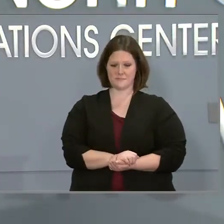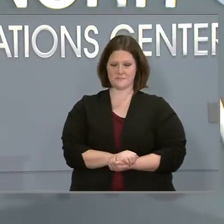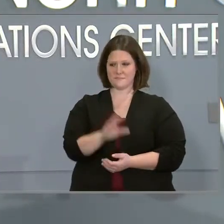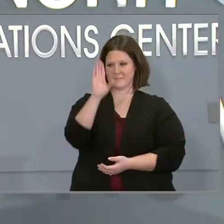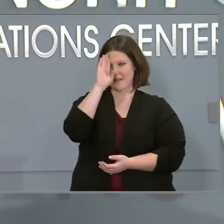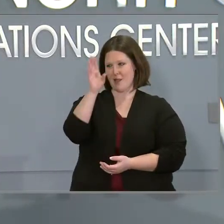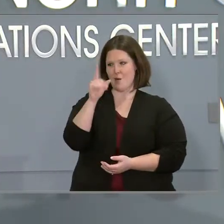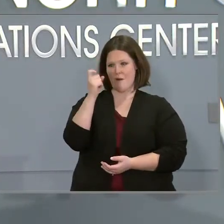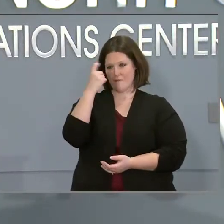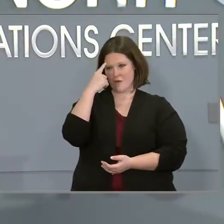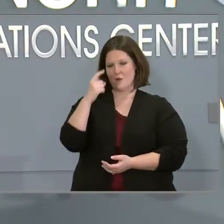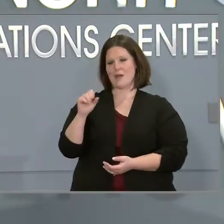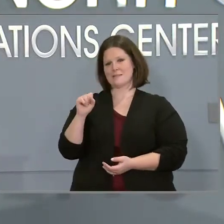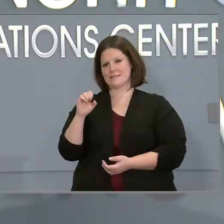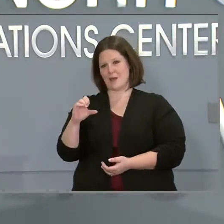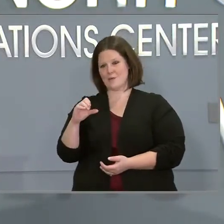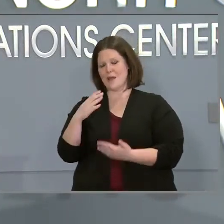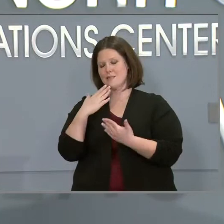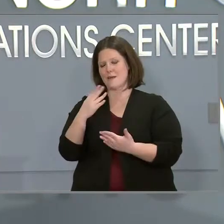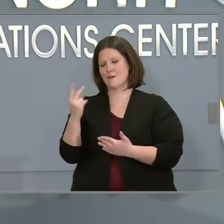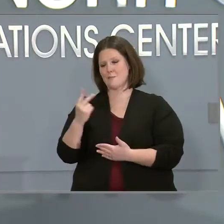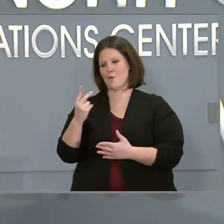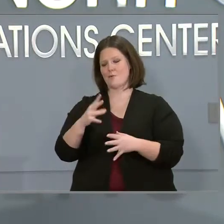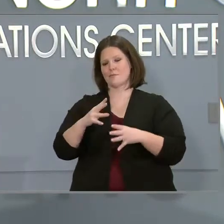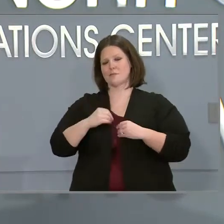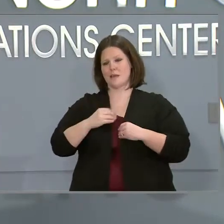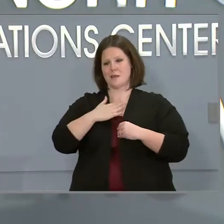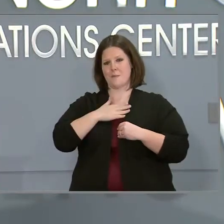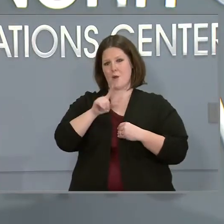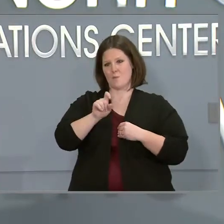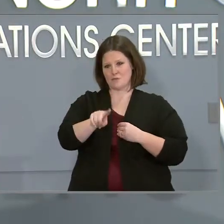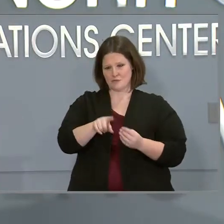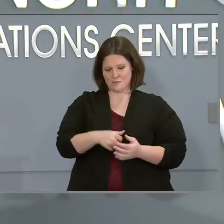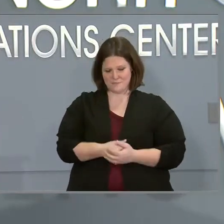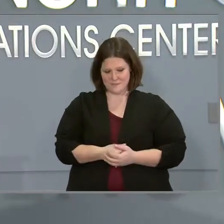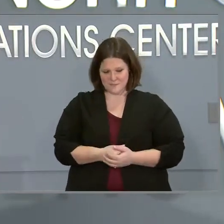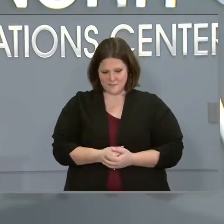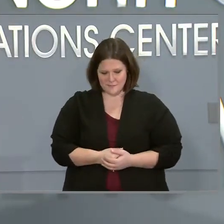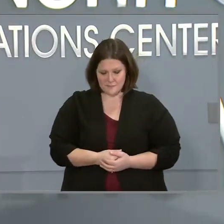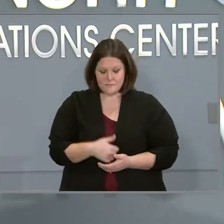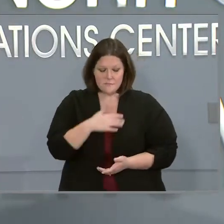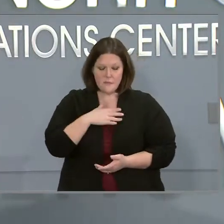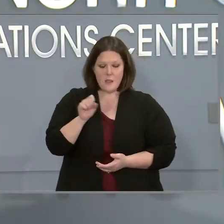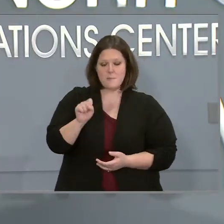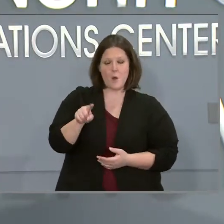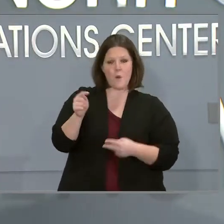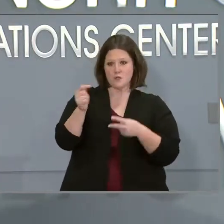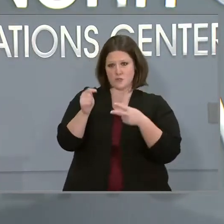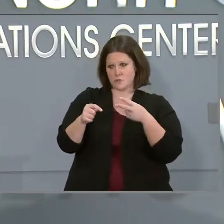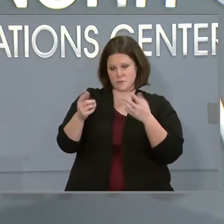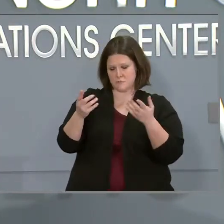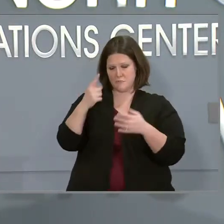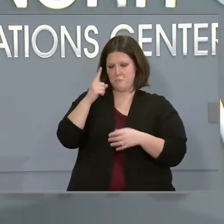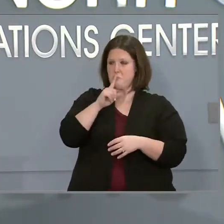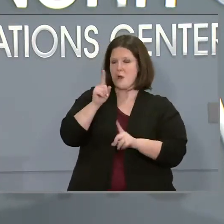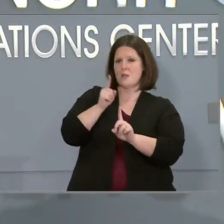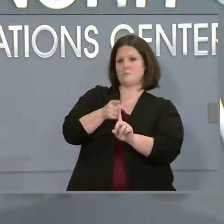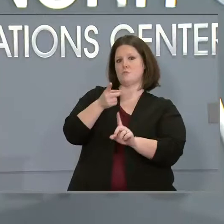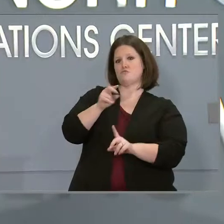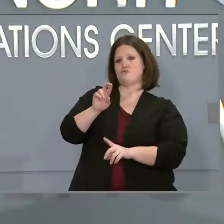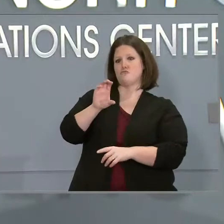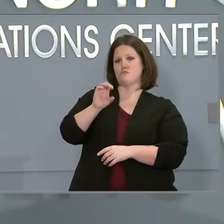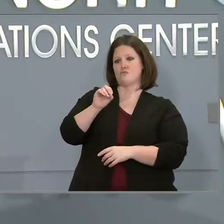Hi, Governor Secretary Cohen. Thanks so much for taking my question. My questions are for Dr.